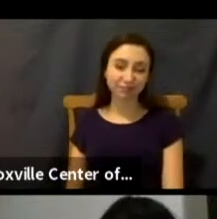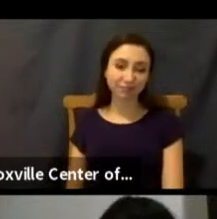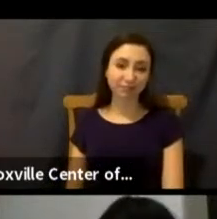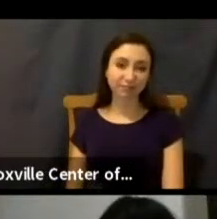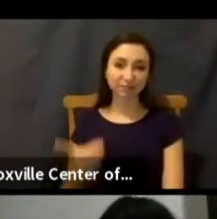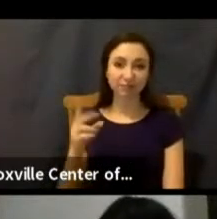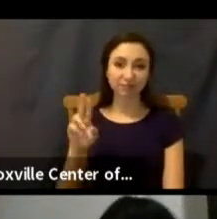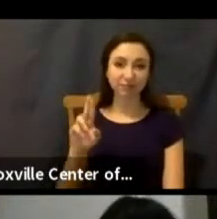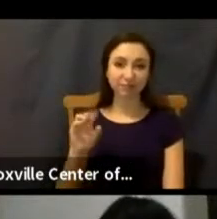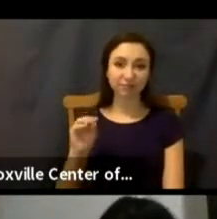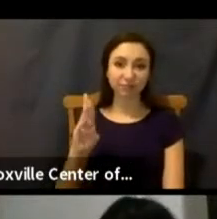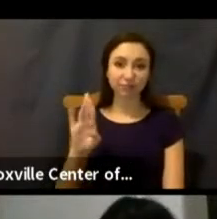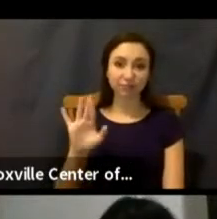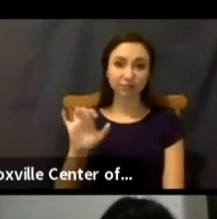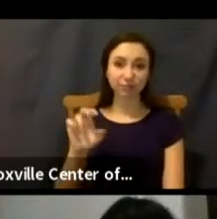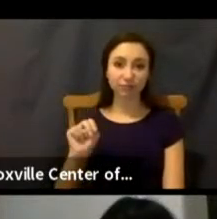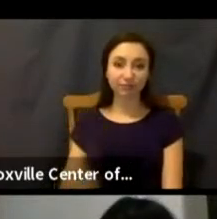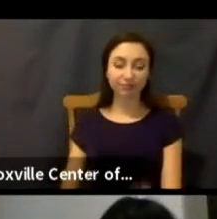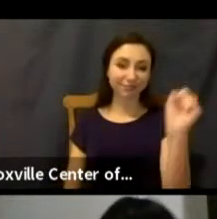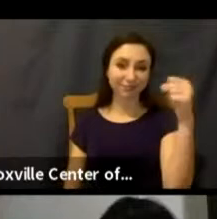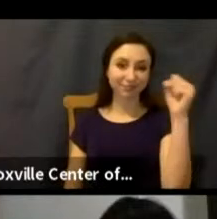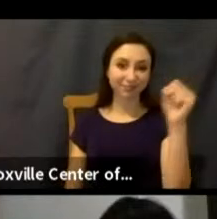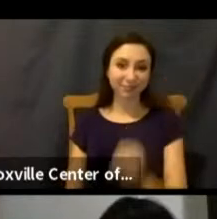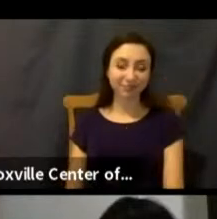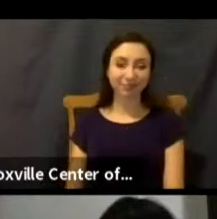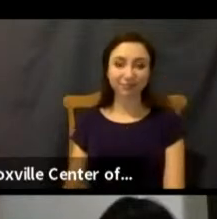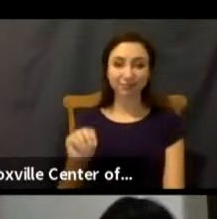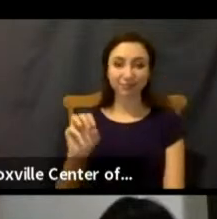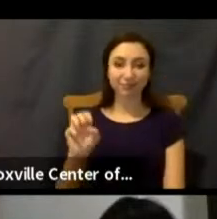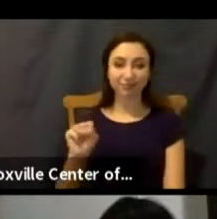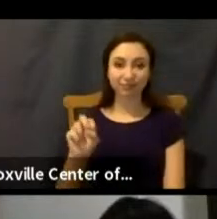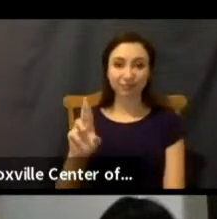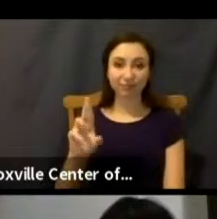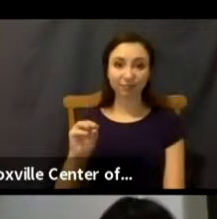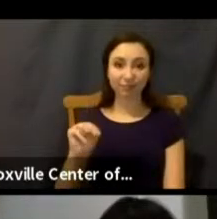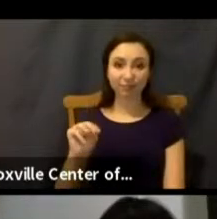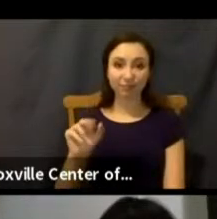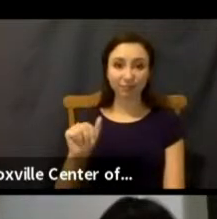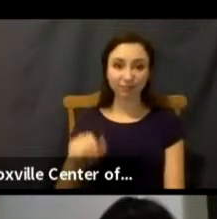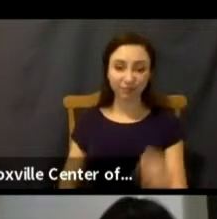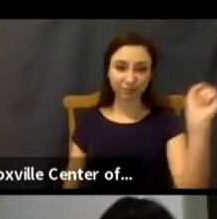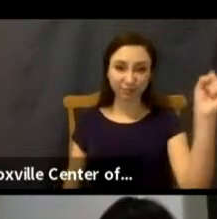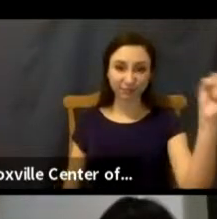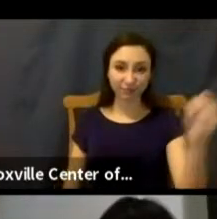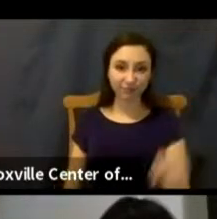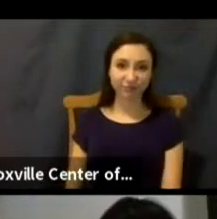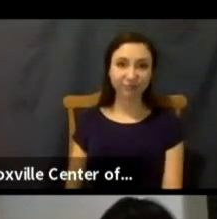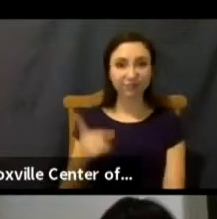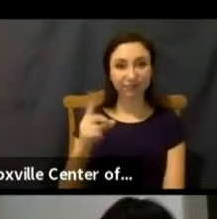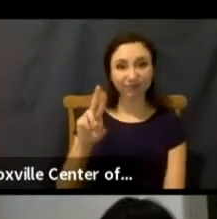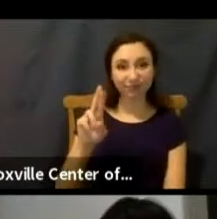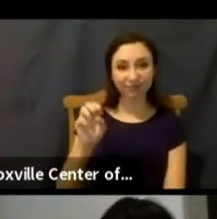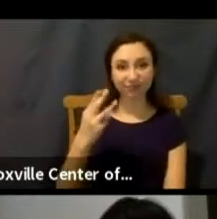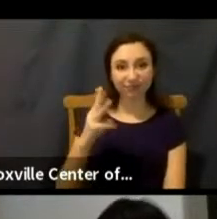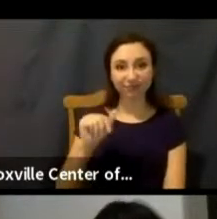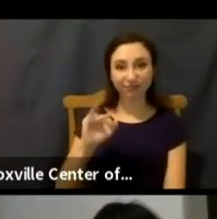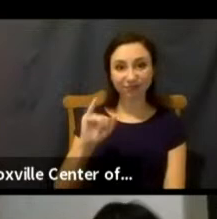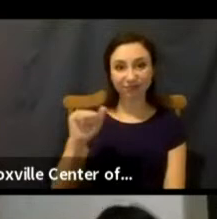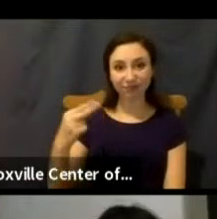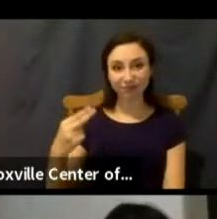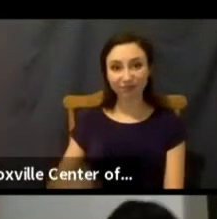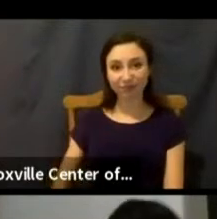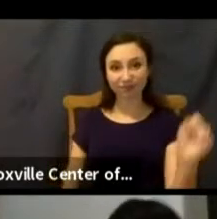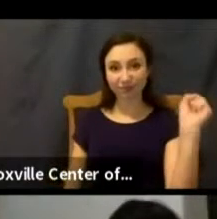Dr. O'Brien? Yes. Ms. Roma? Yes. Dr. Shamia?